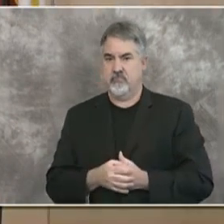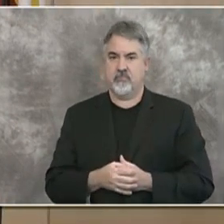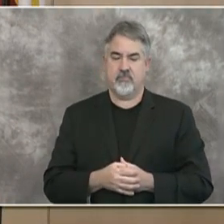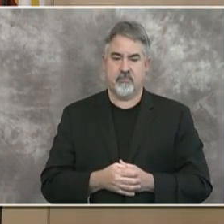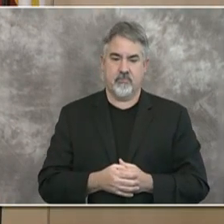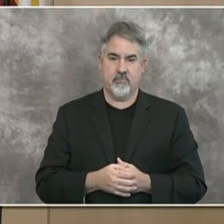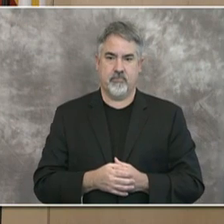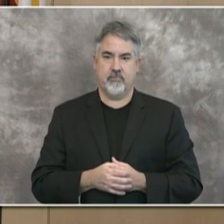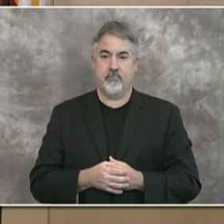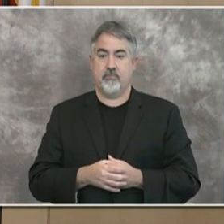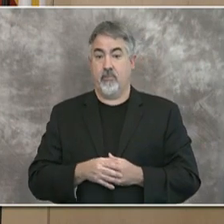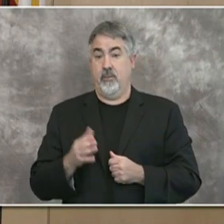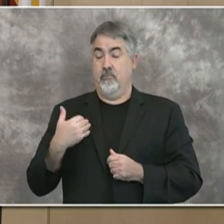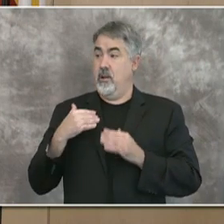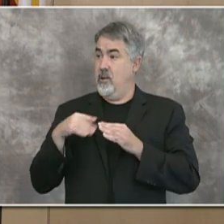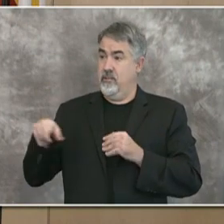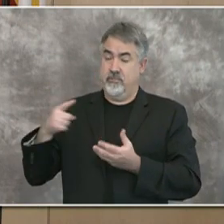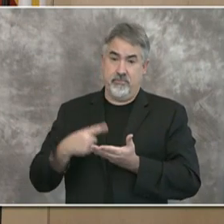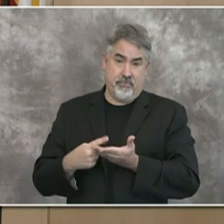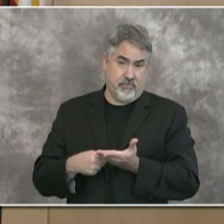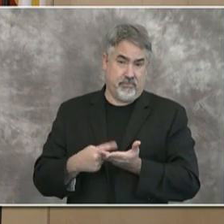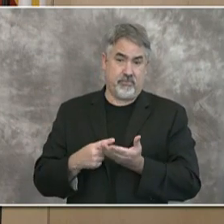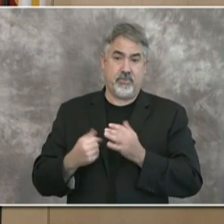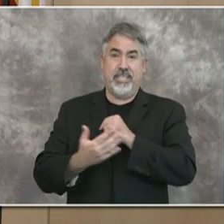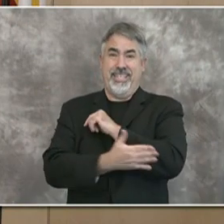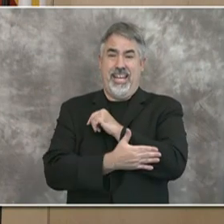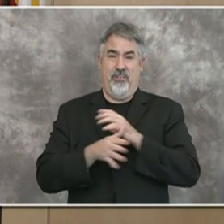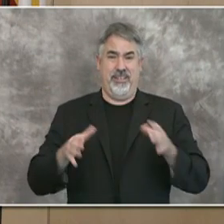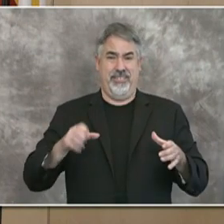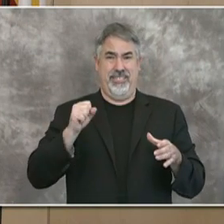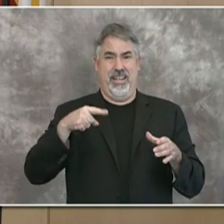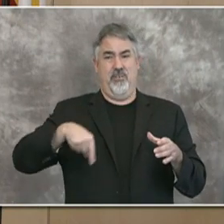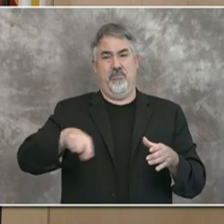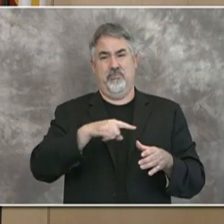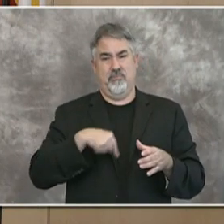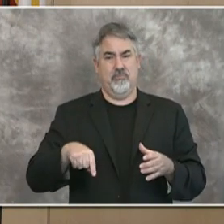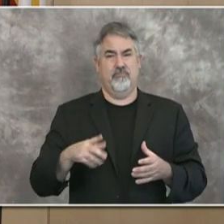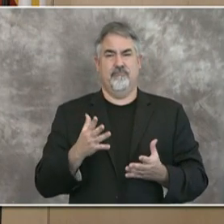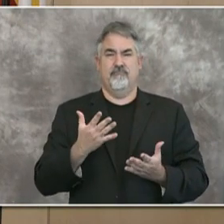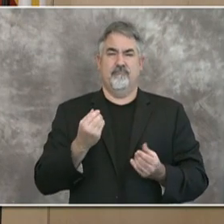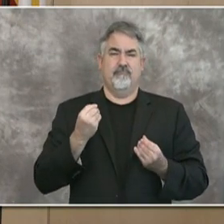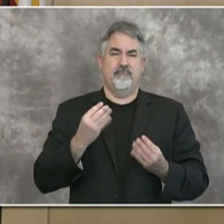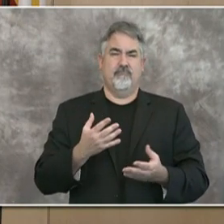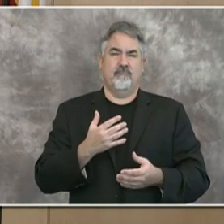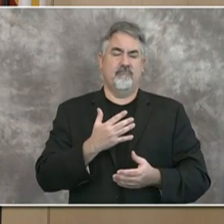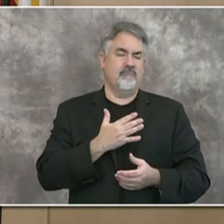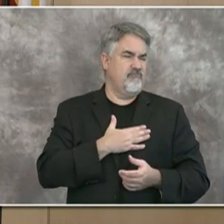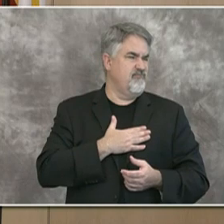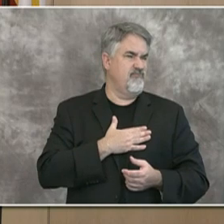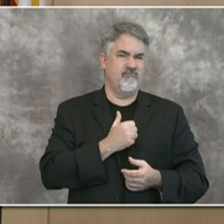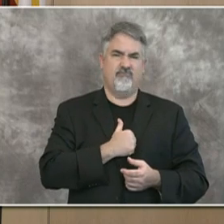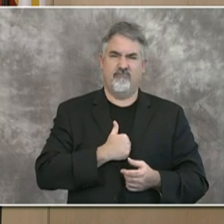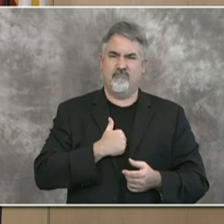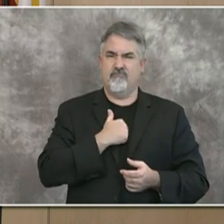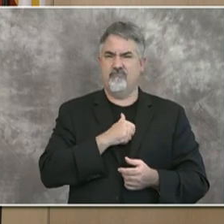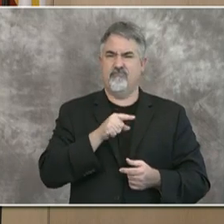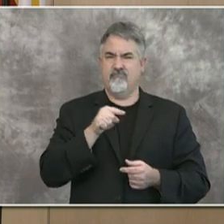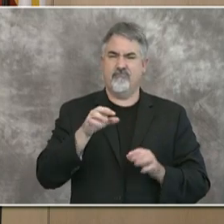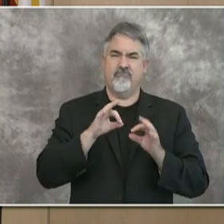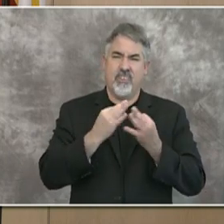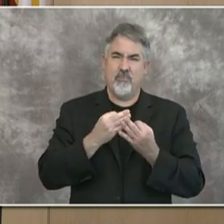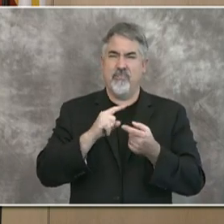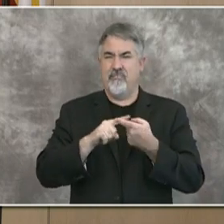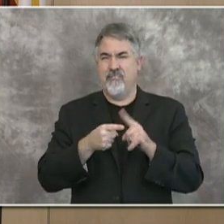colleagues here at the county and I send out our sincerest sympathies and condolences to the families and the friends